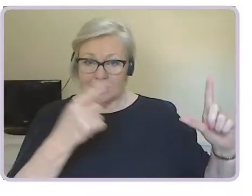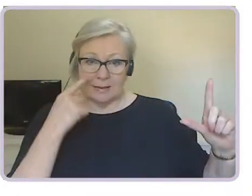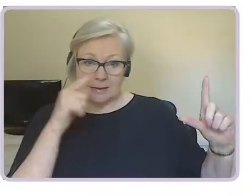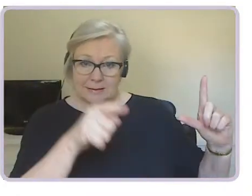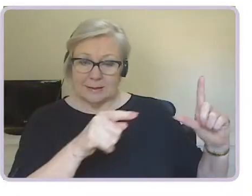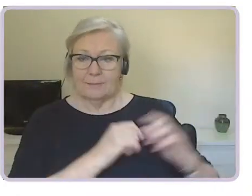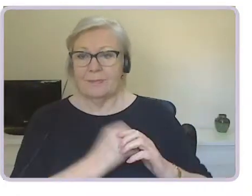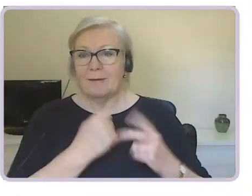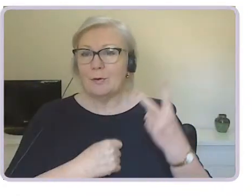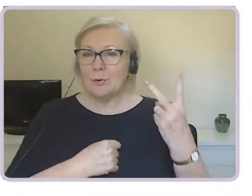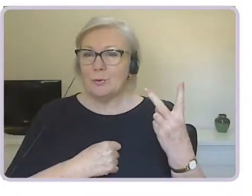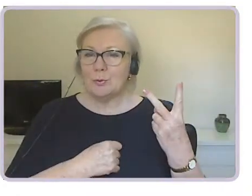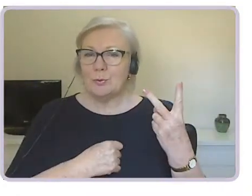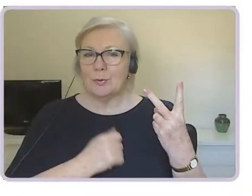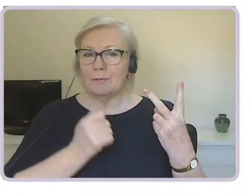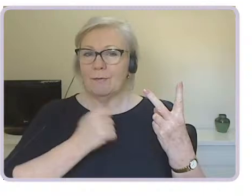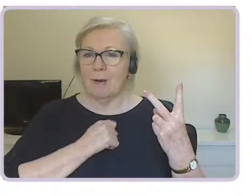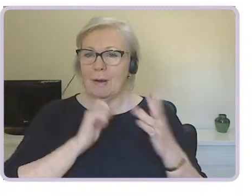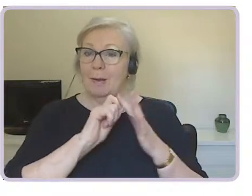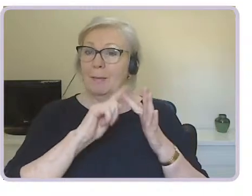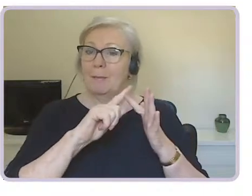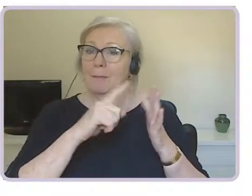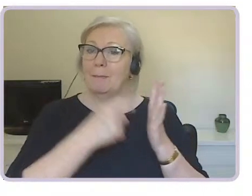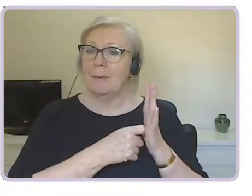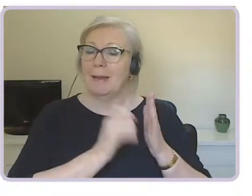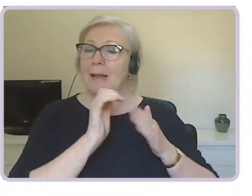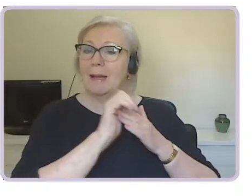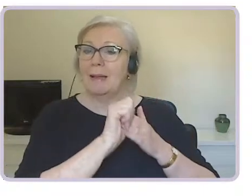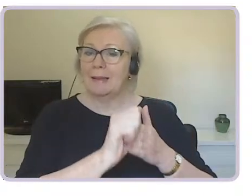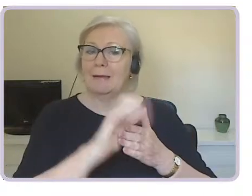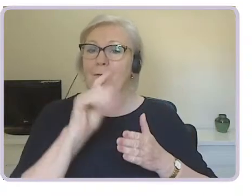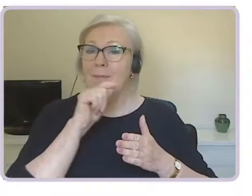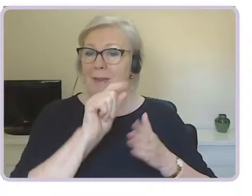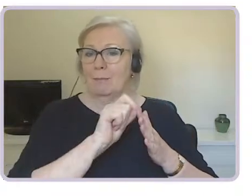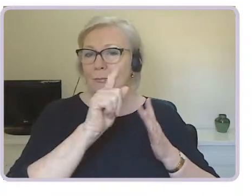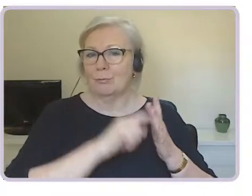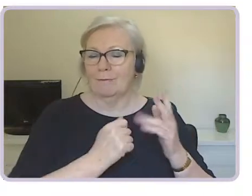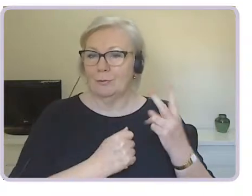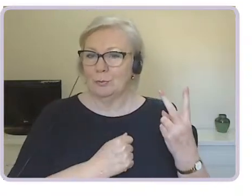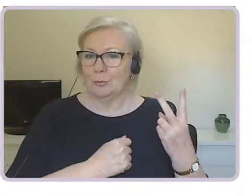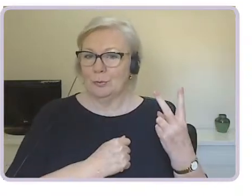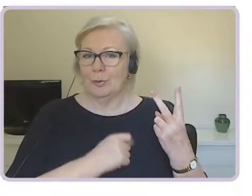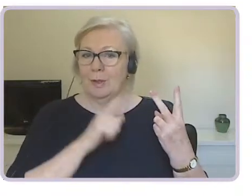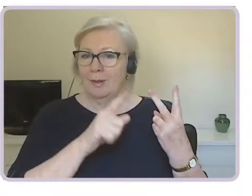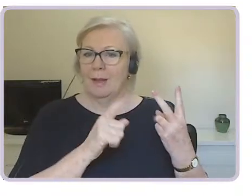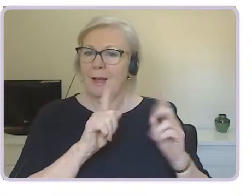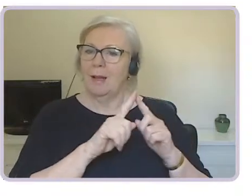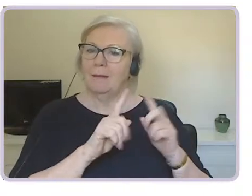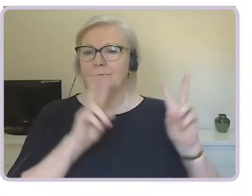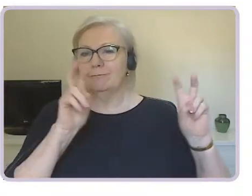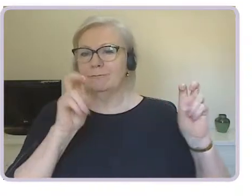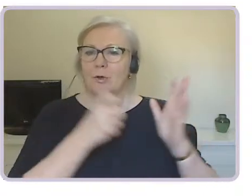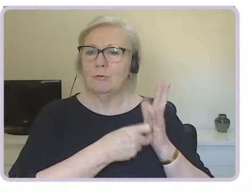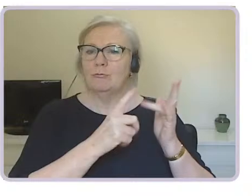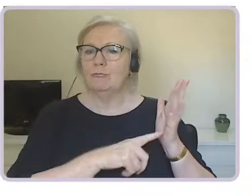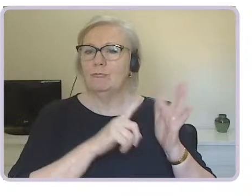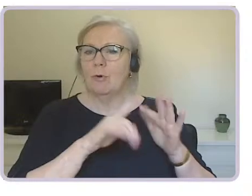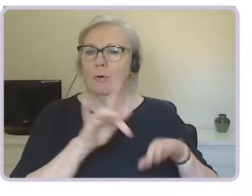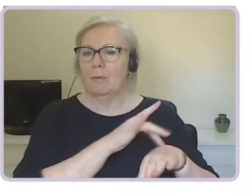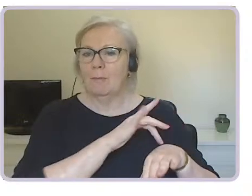two of our peer leaders from that project, and they're actually role-playing at the front of a classroom.